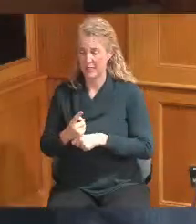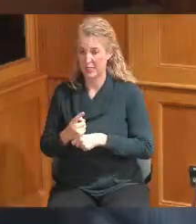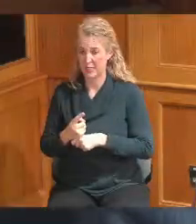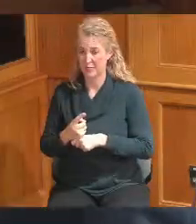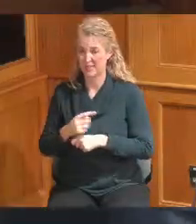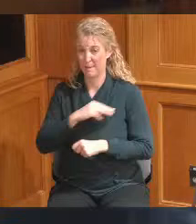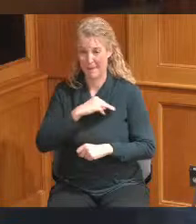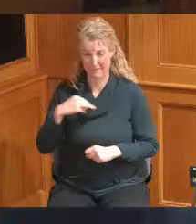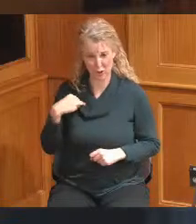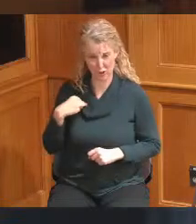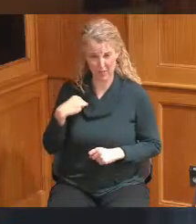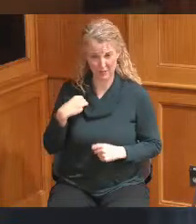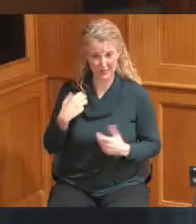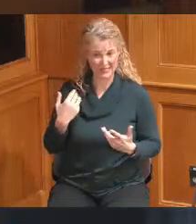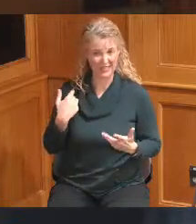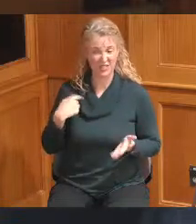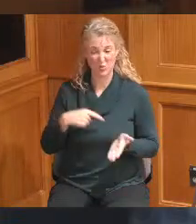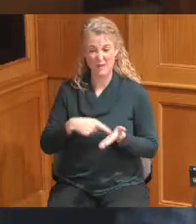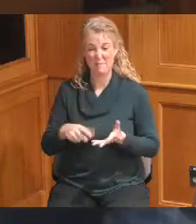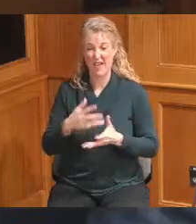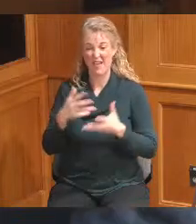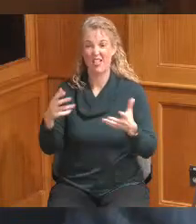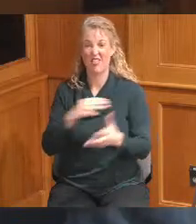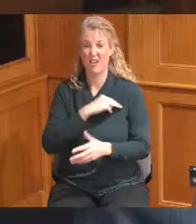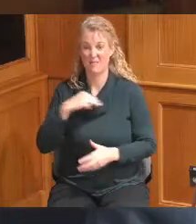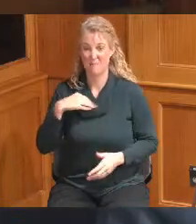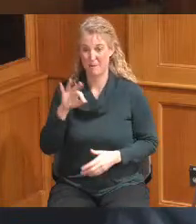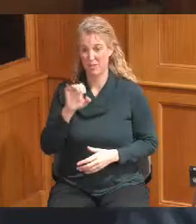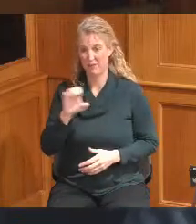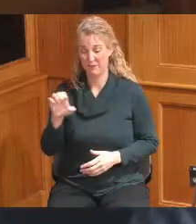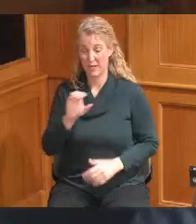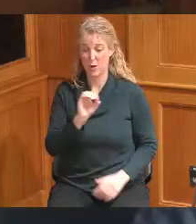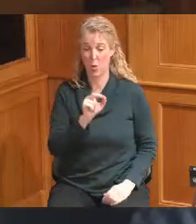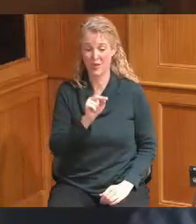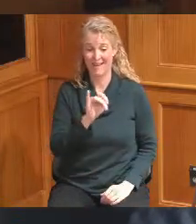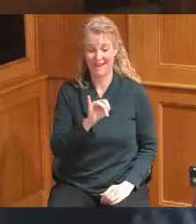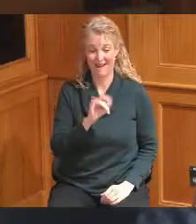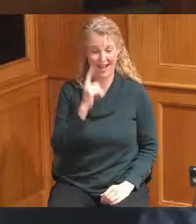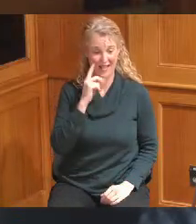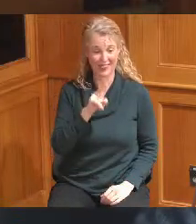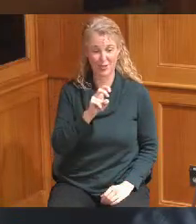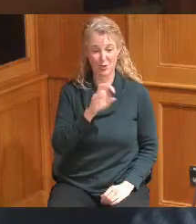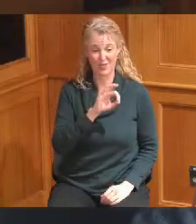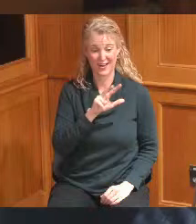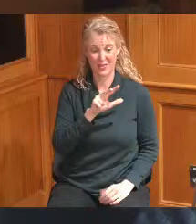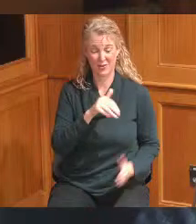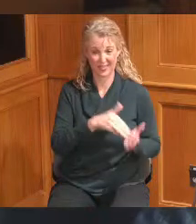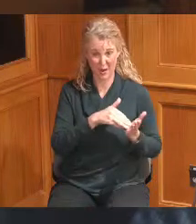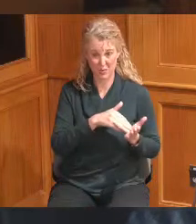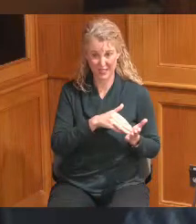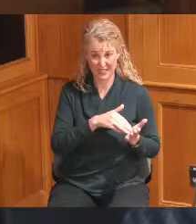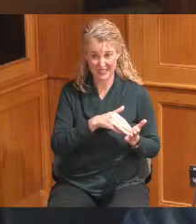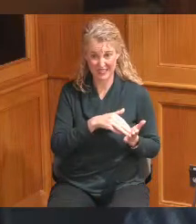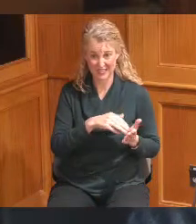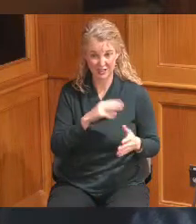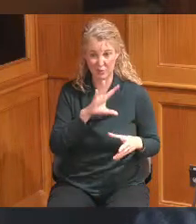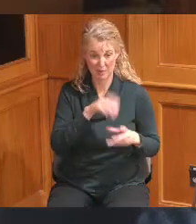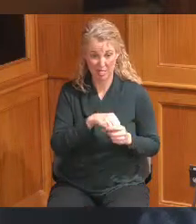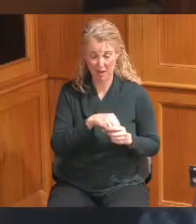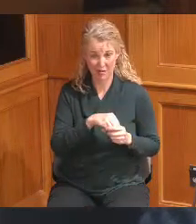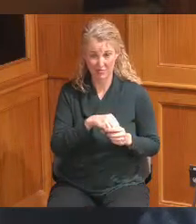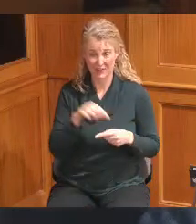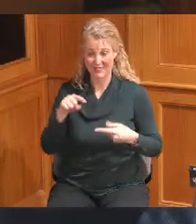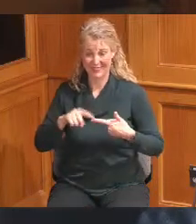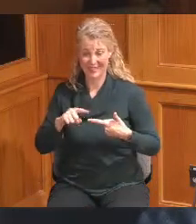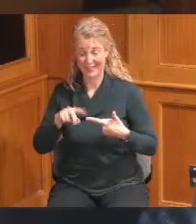for membership. And we pay a lot of memberships. I mean, OKI, I think it was $293,000 or something to be a member.